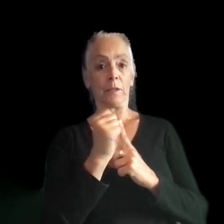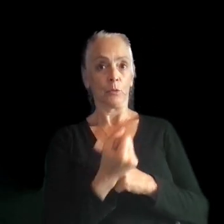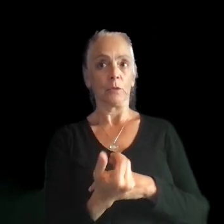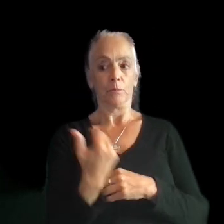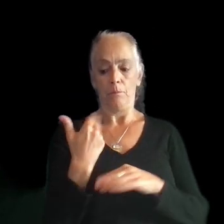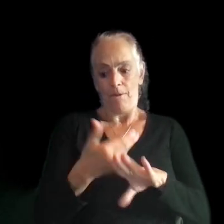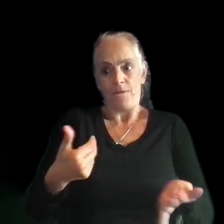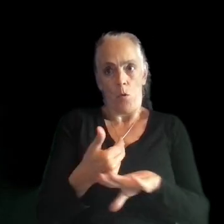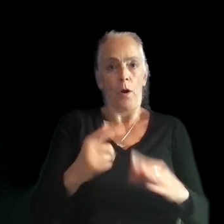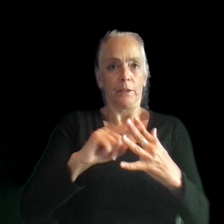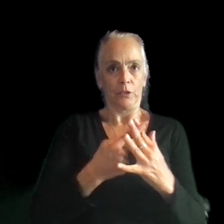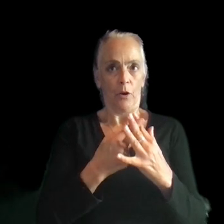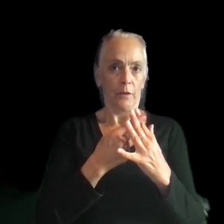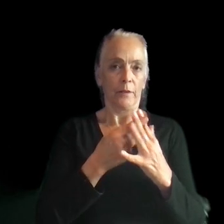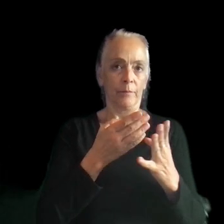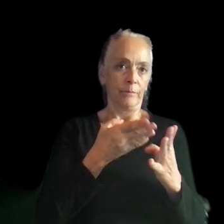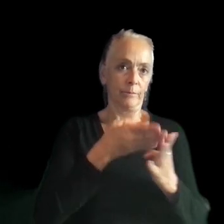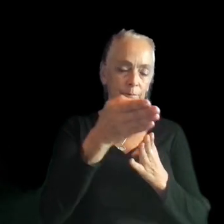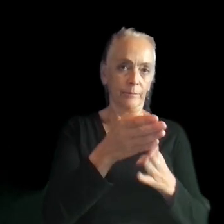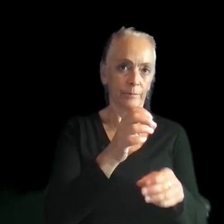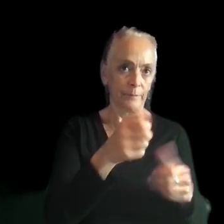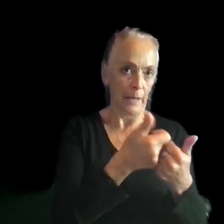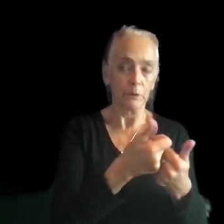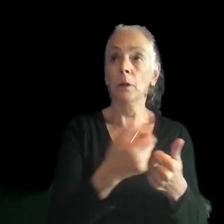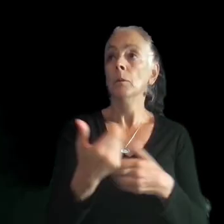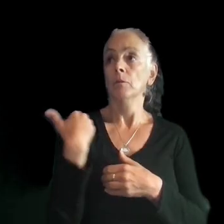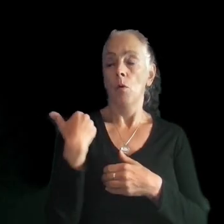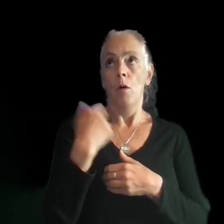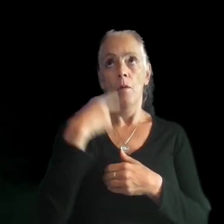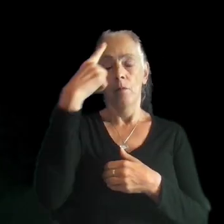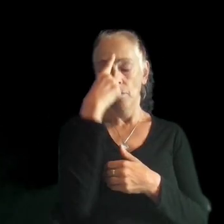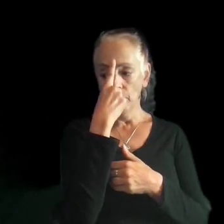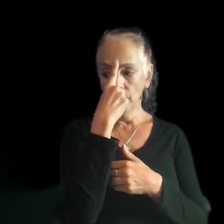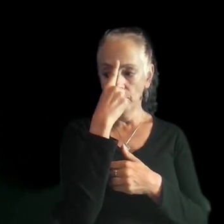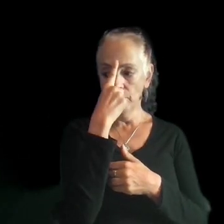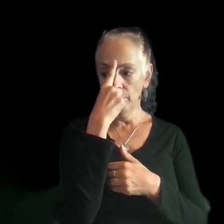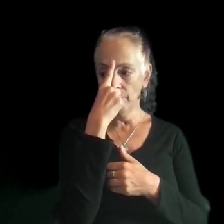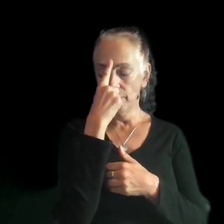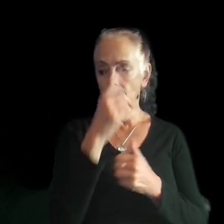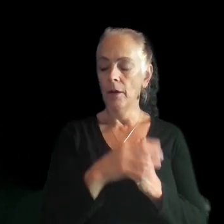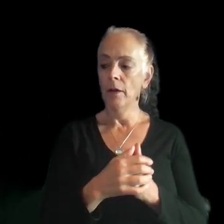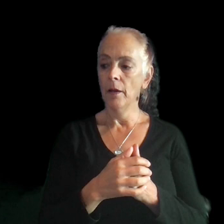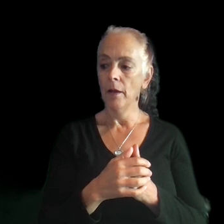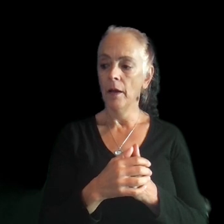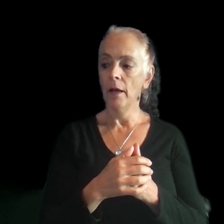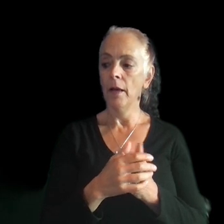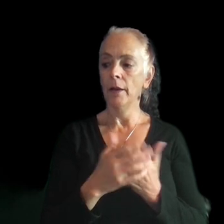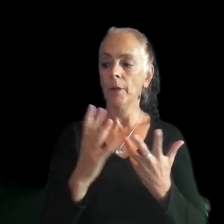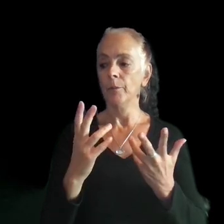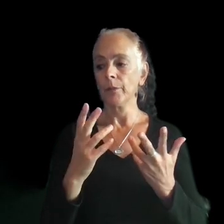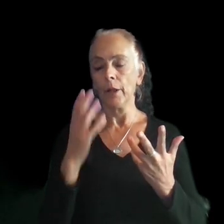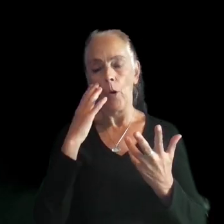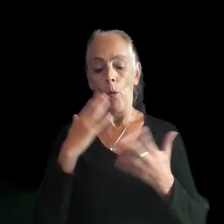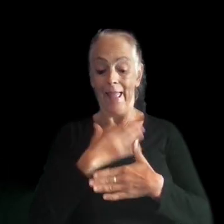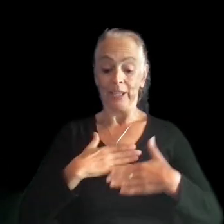gaming industry my first thought was uh despite uh entertainment industry